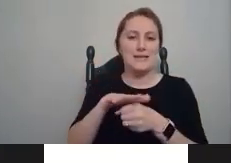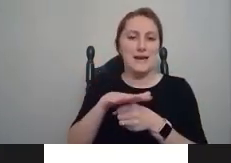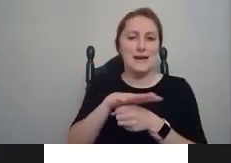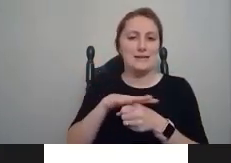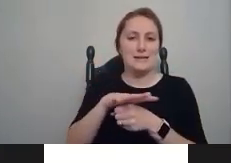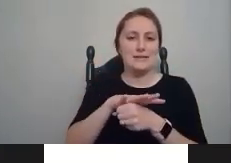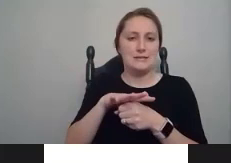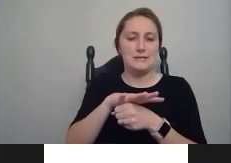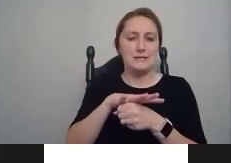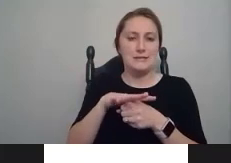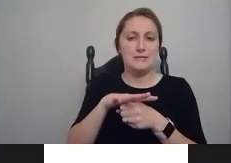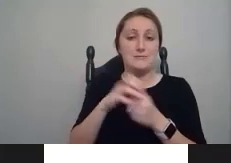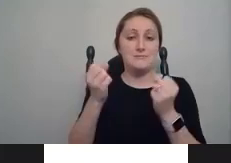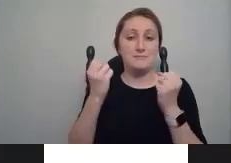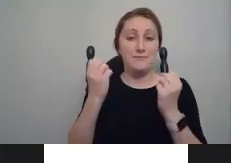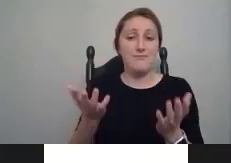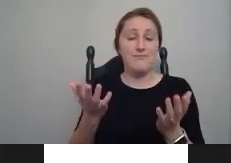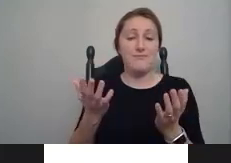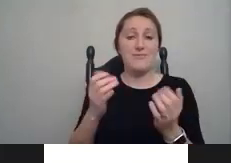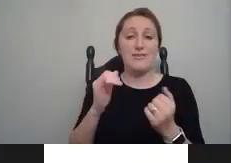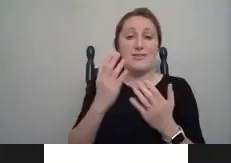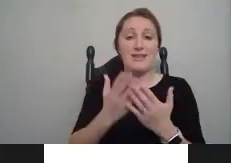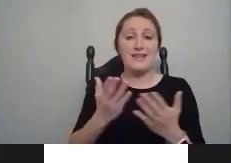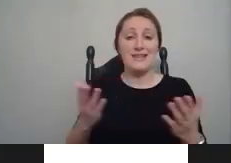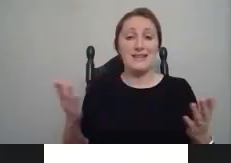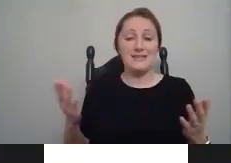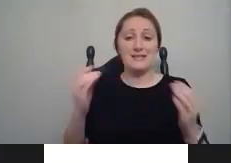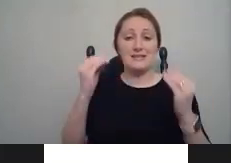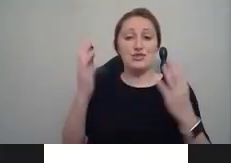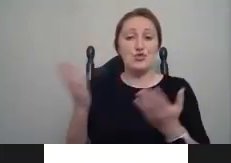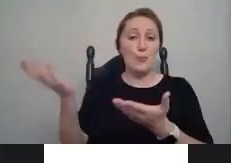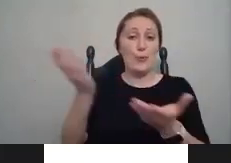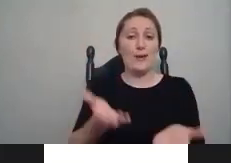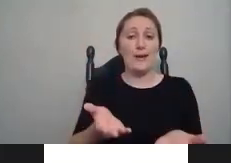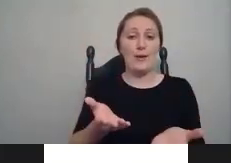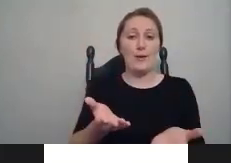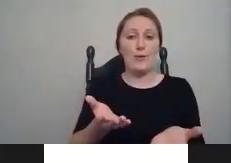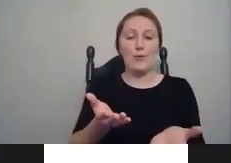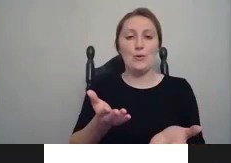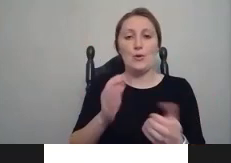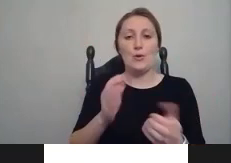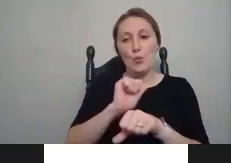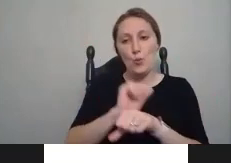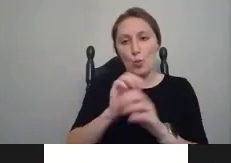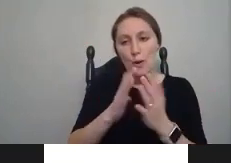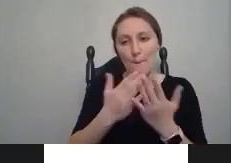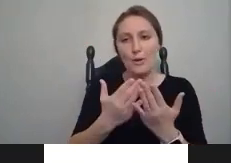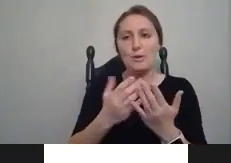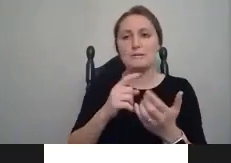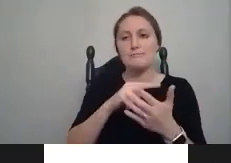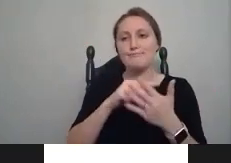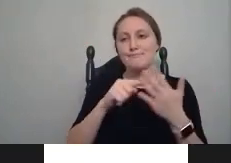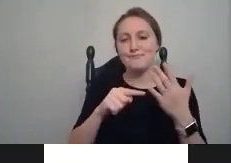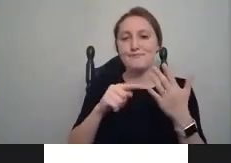And many of the items that teachers had brought down, workbooks or anything that was